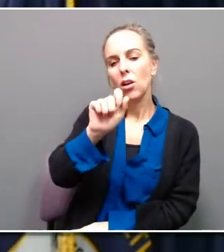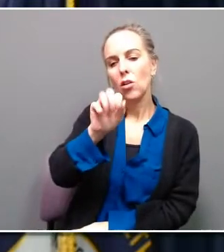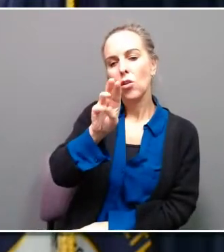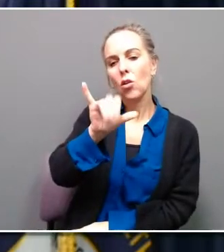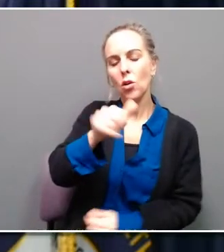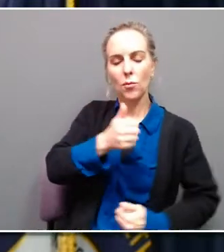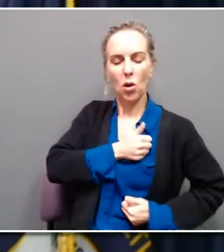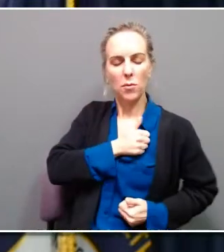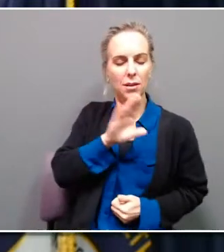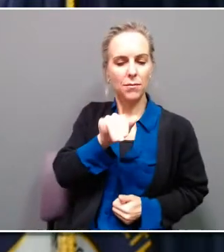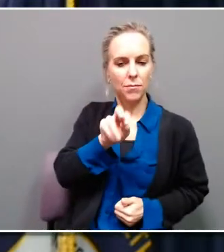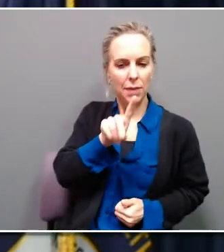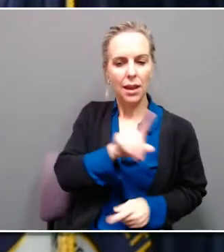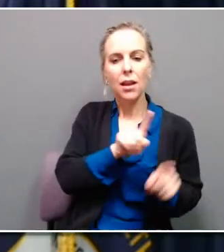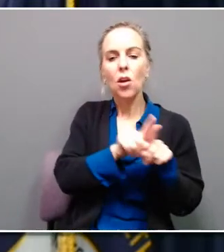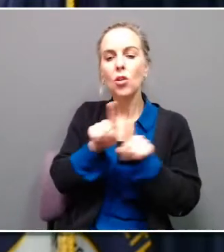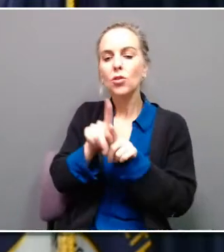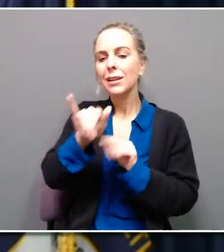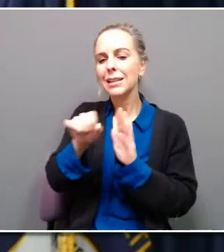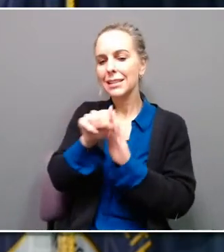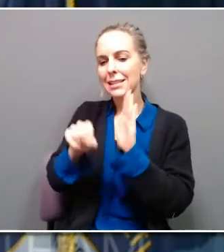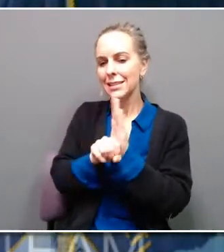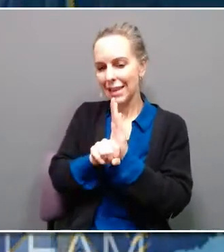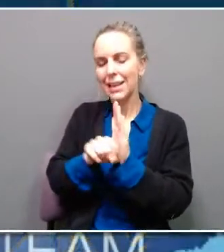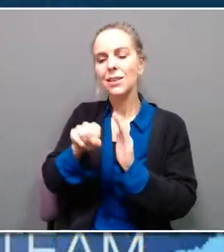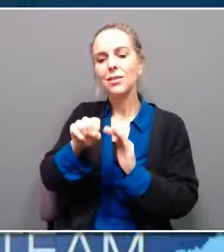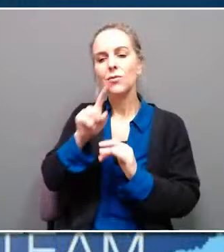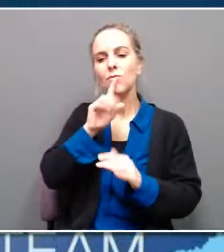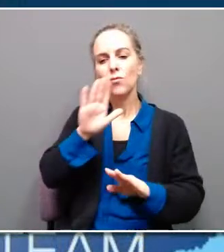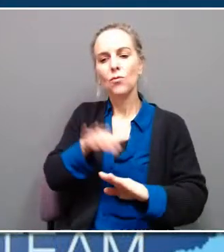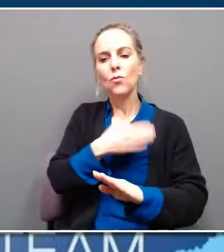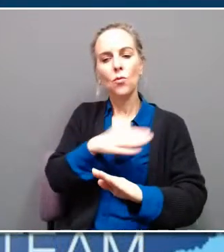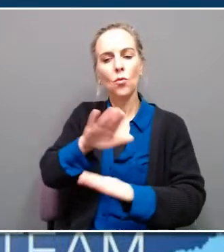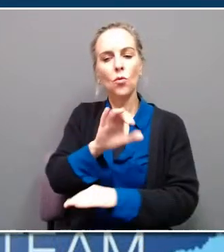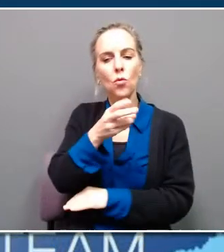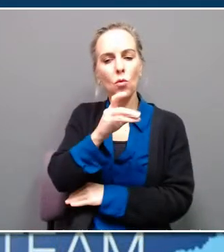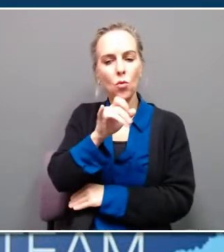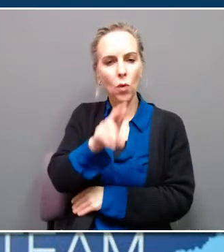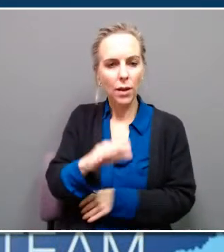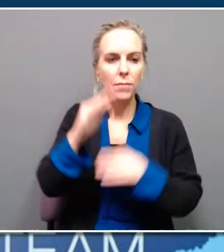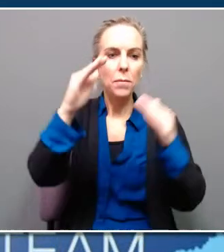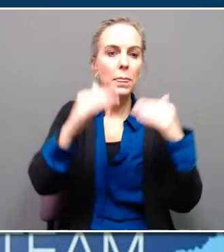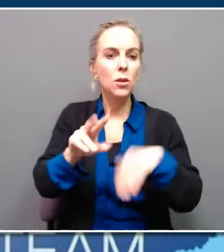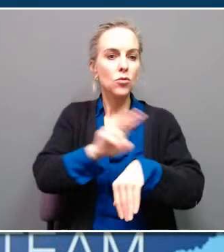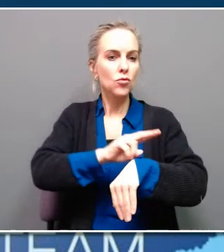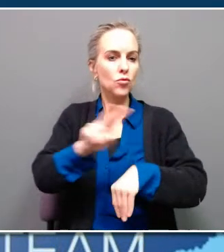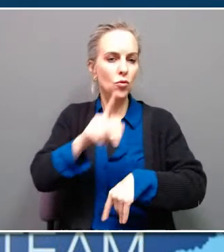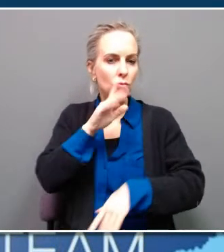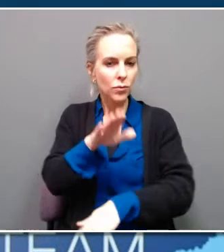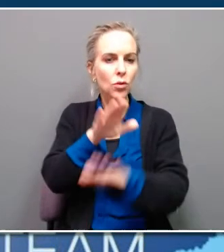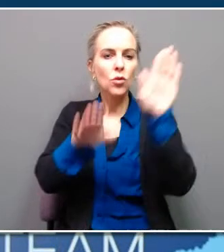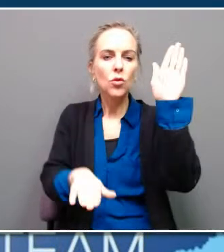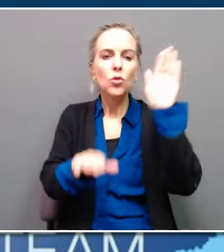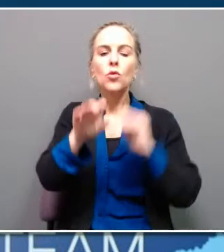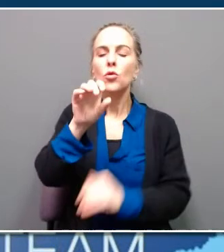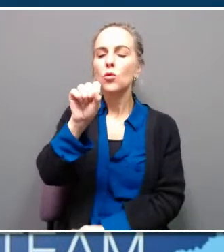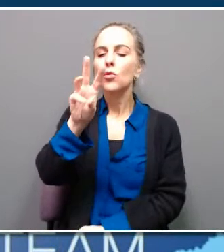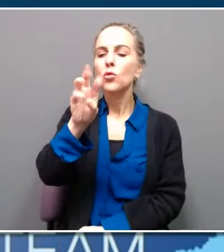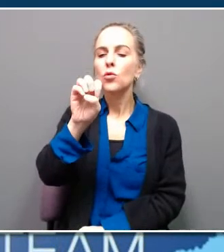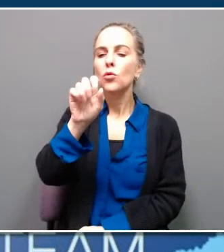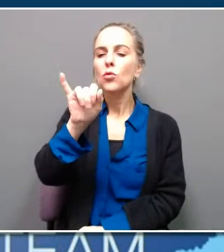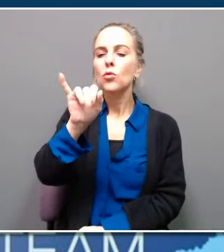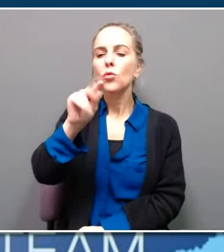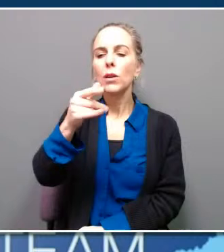Choir. At 2 p.m., we will have the swearing-in ceremony at the Capitol, which will also be broadcast on KET, where Andy and